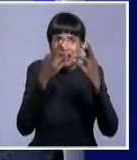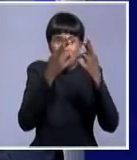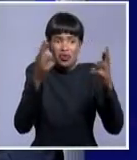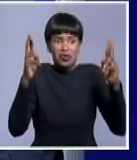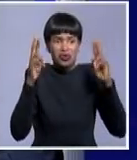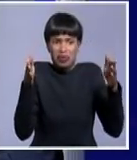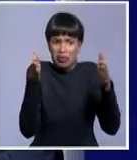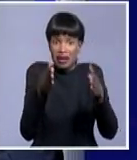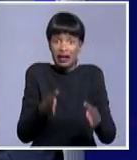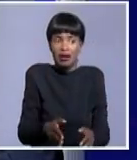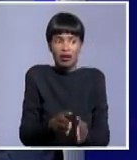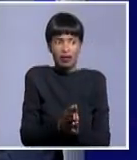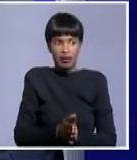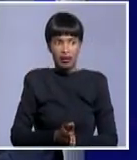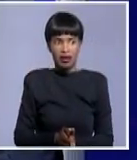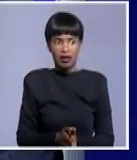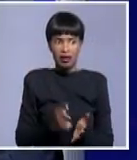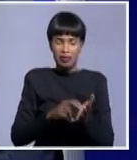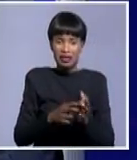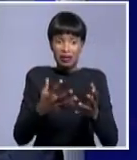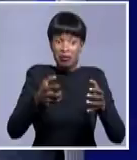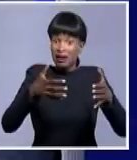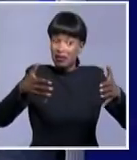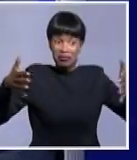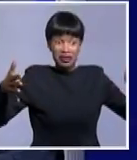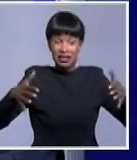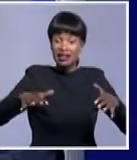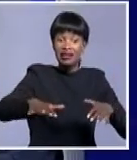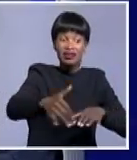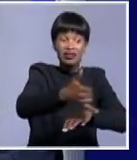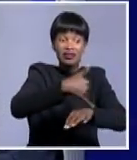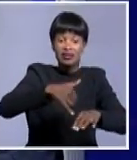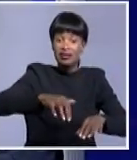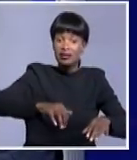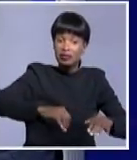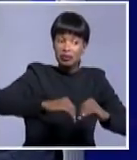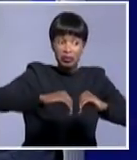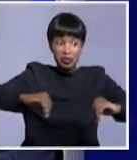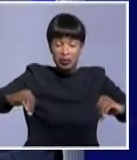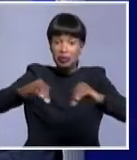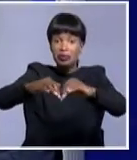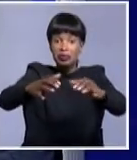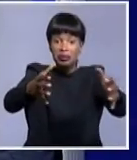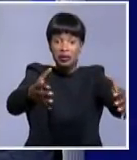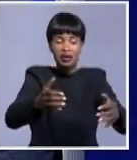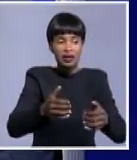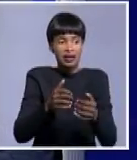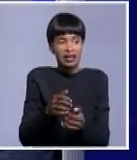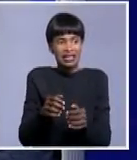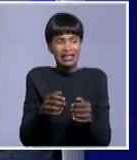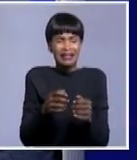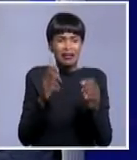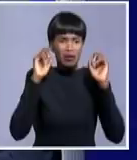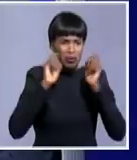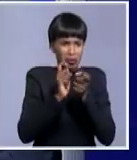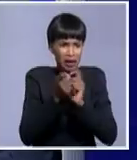that magnitude, mm-hmm. Require space and also the conference facilities,